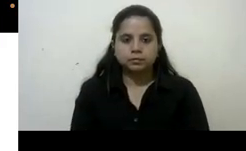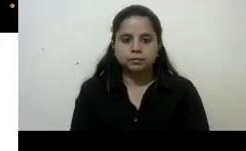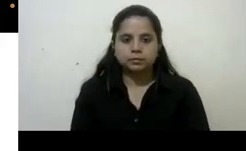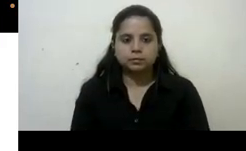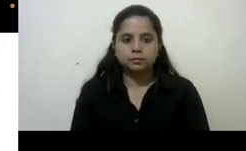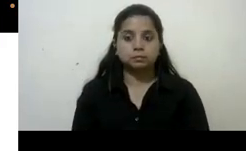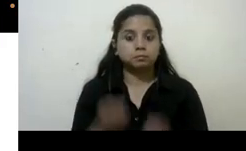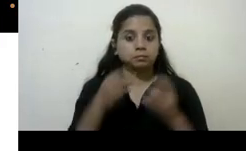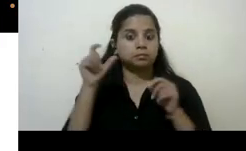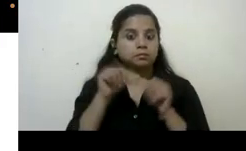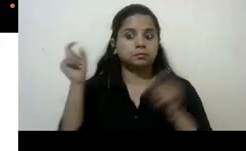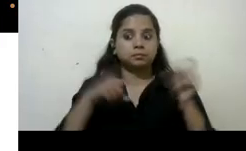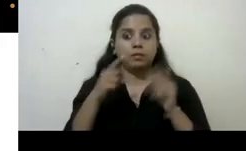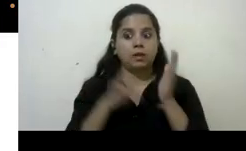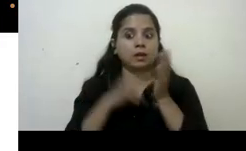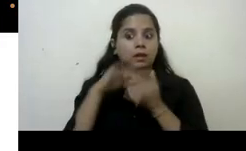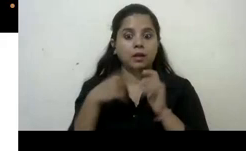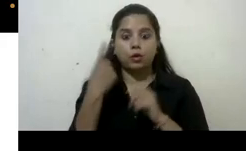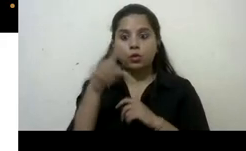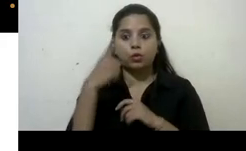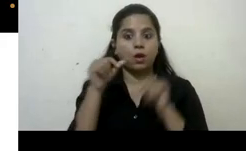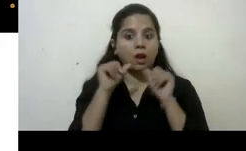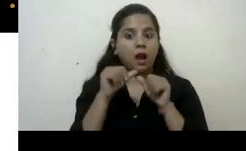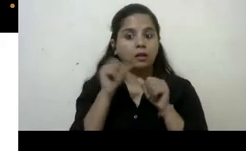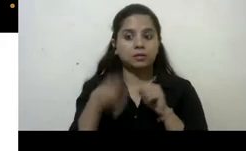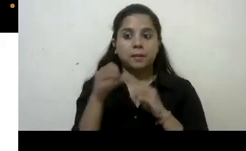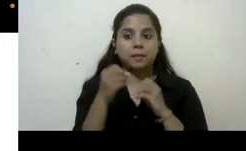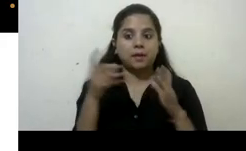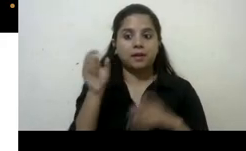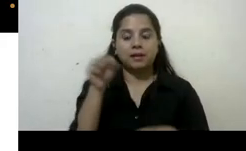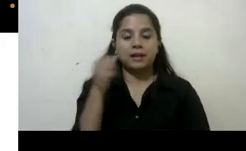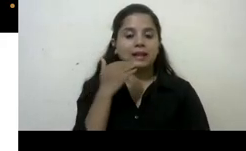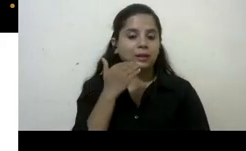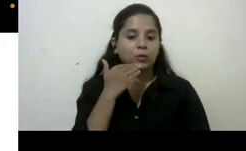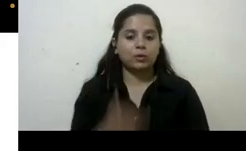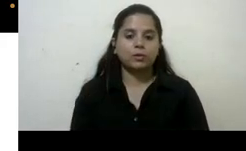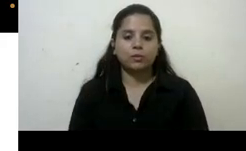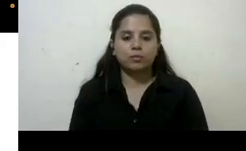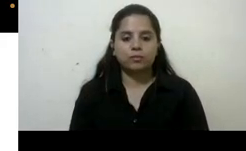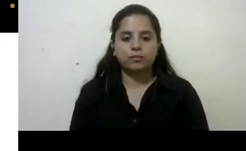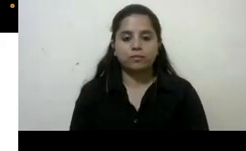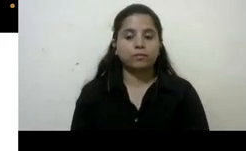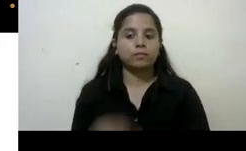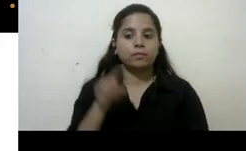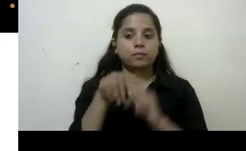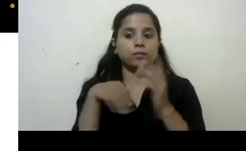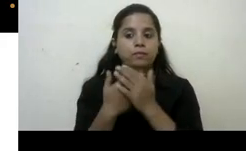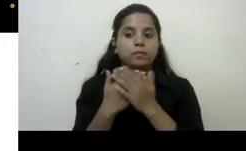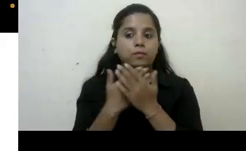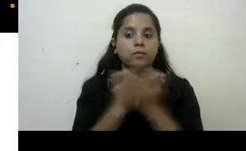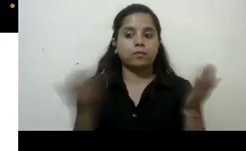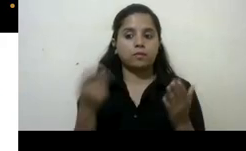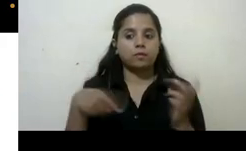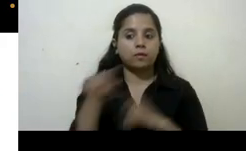Lots of answers, Nisar. Lots of correct answers you're getting. Yeah, thank you. The participants, they are very